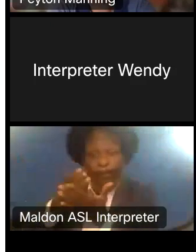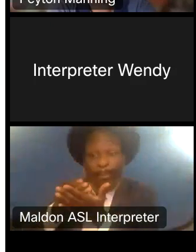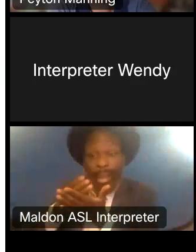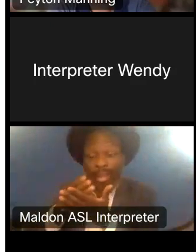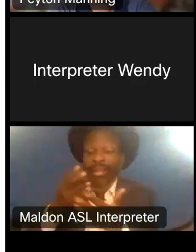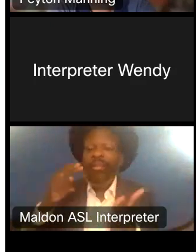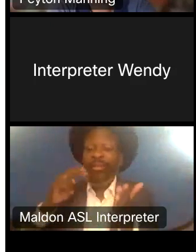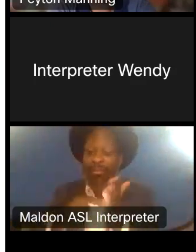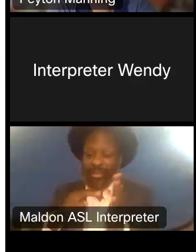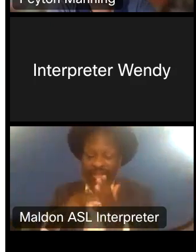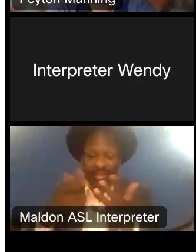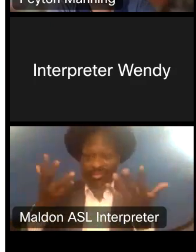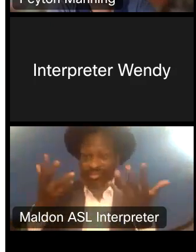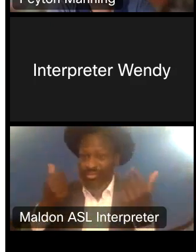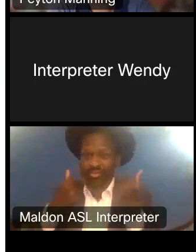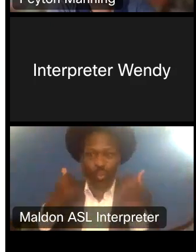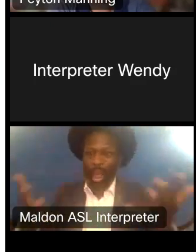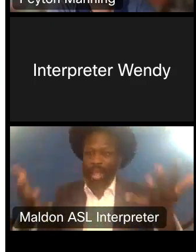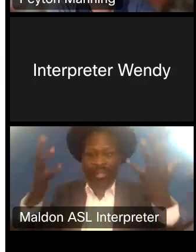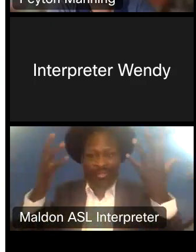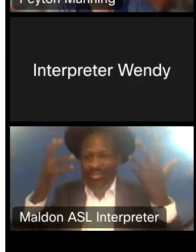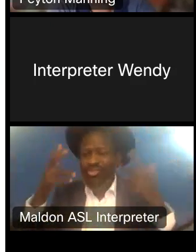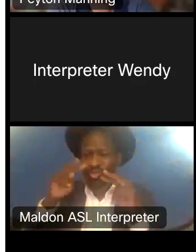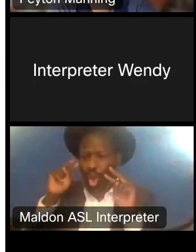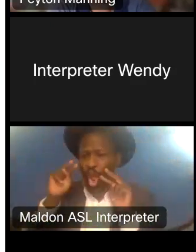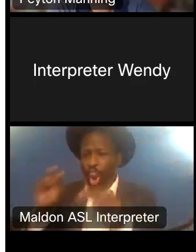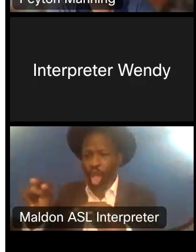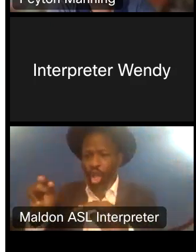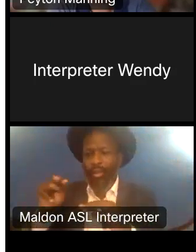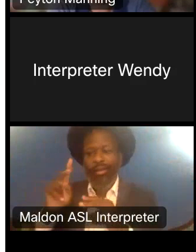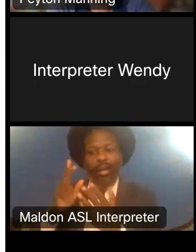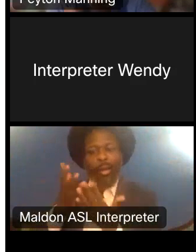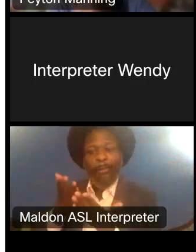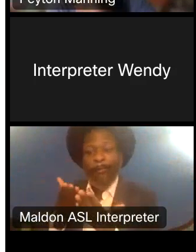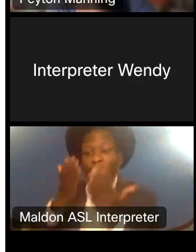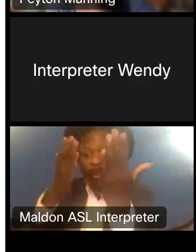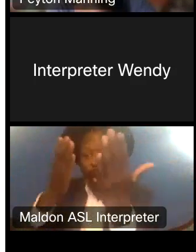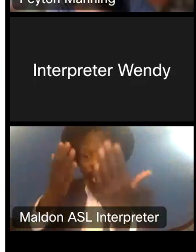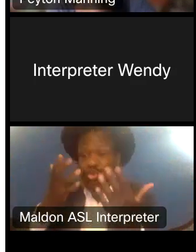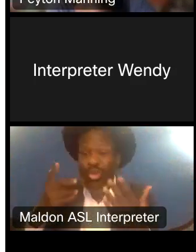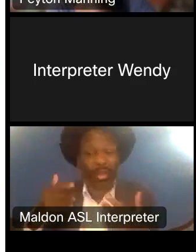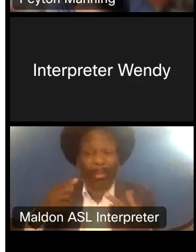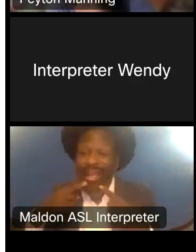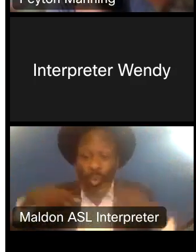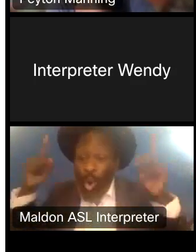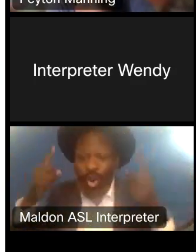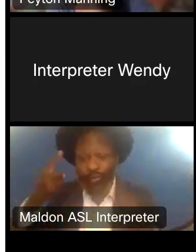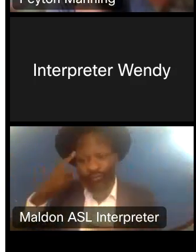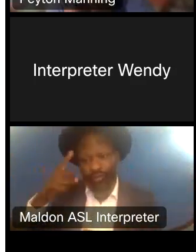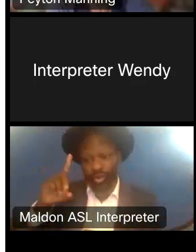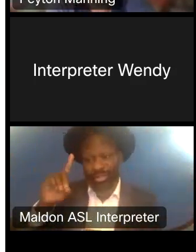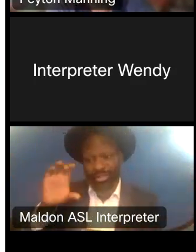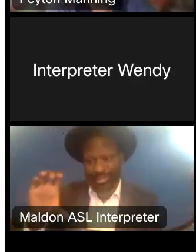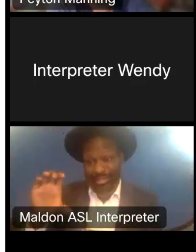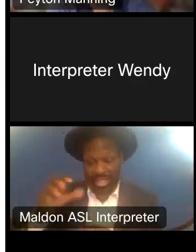completely looking at a very a proposal that might not even work with the DC, and whatever